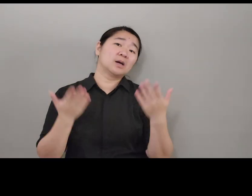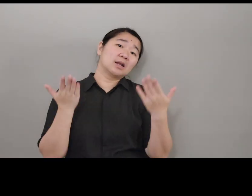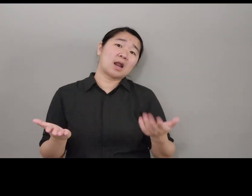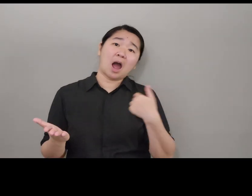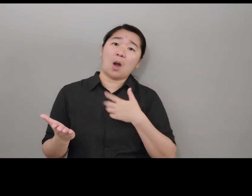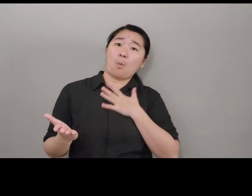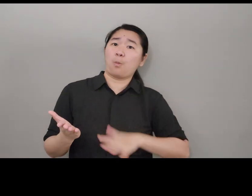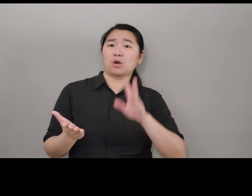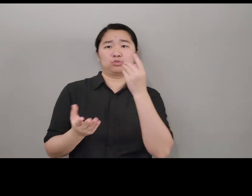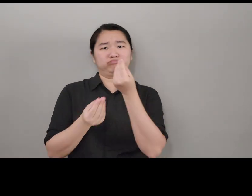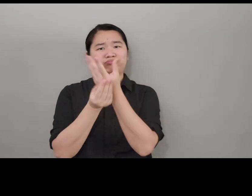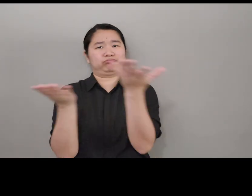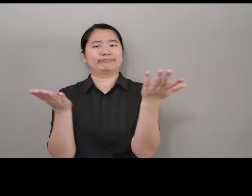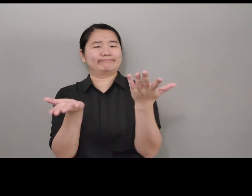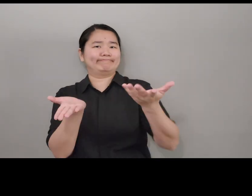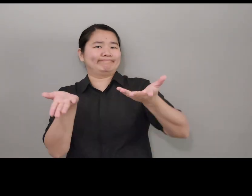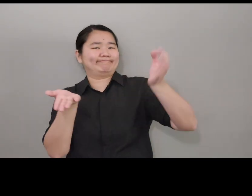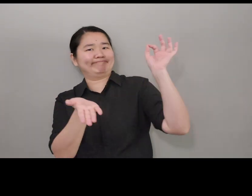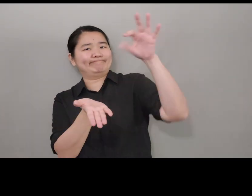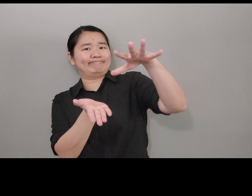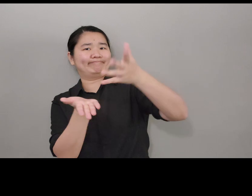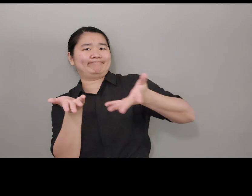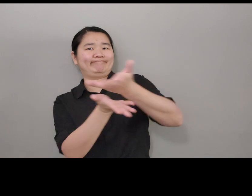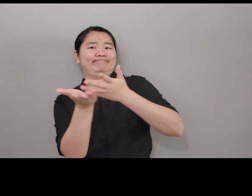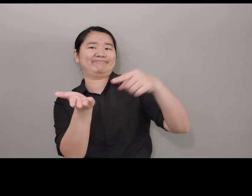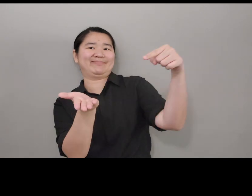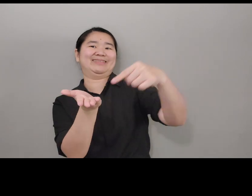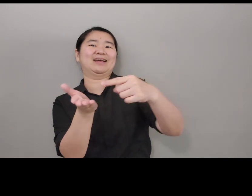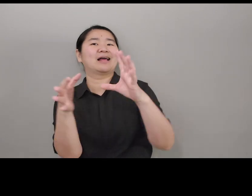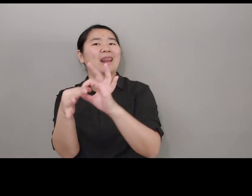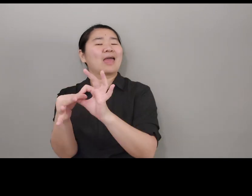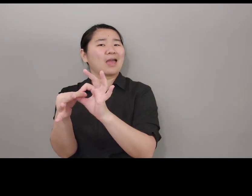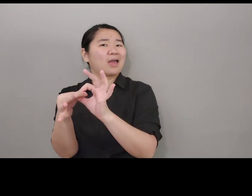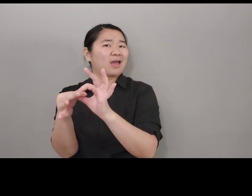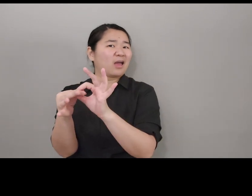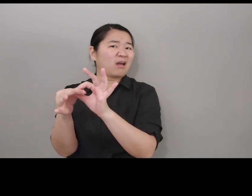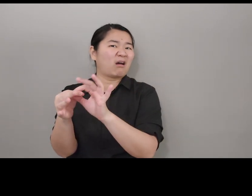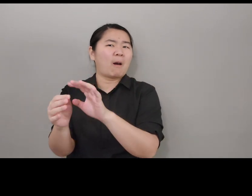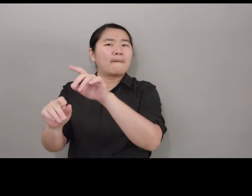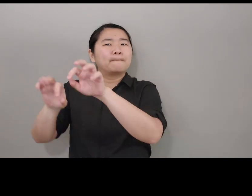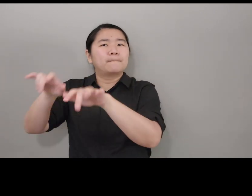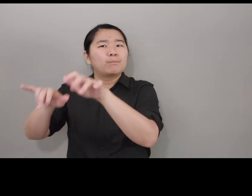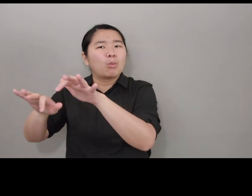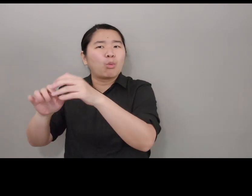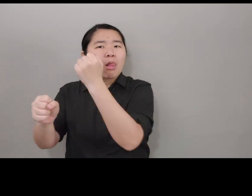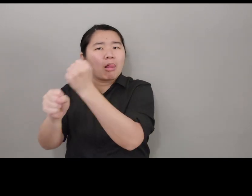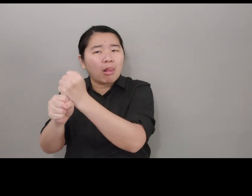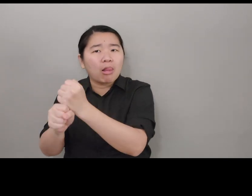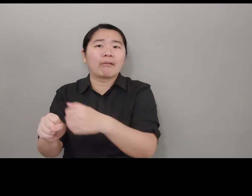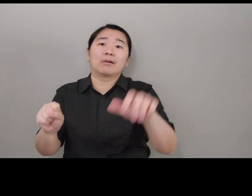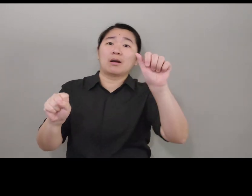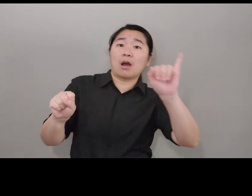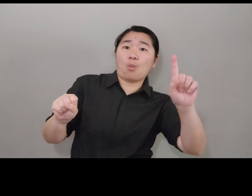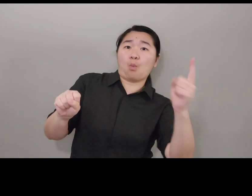between manual testing, automated testing, and AI testing. I don't know how many of you know, but my last 25 years of